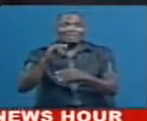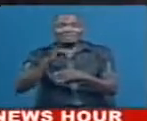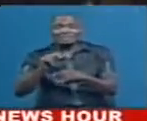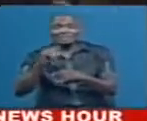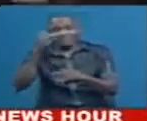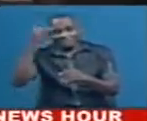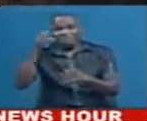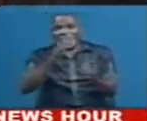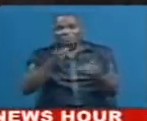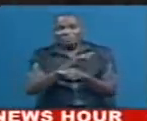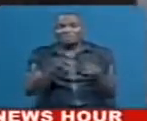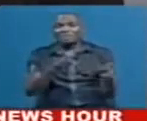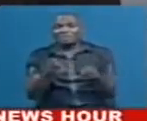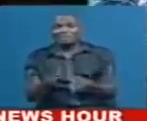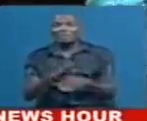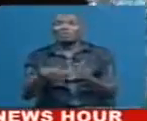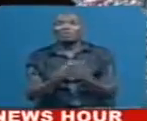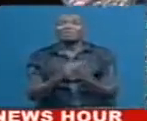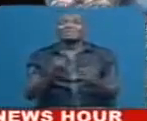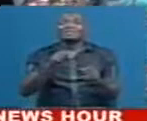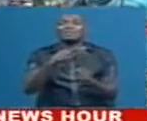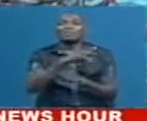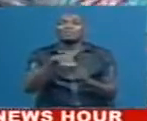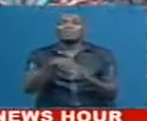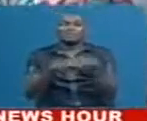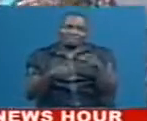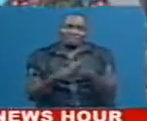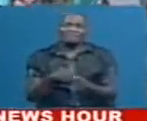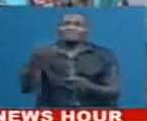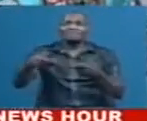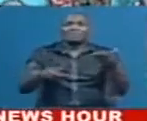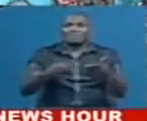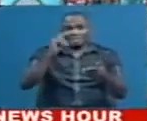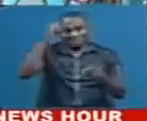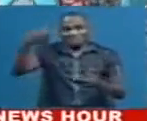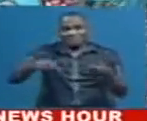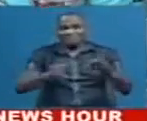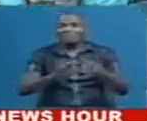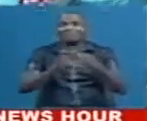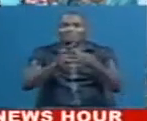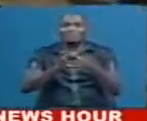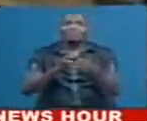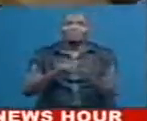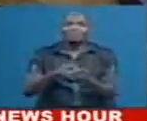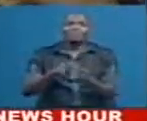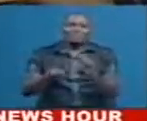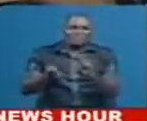innovators, private sector players, and all key stakeholders are being invited by the government to partner to